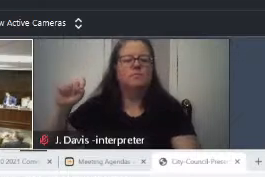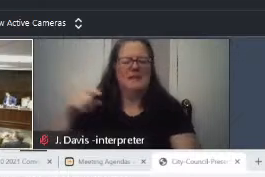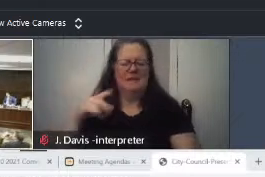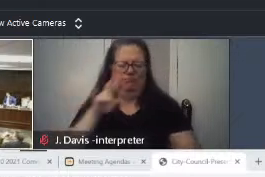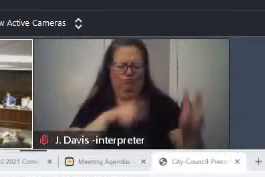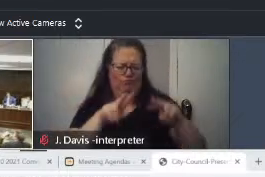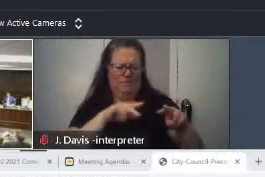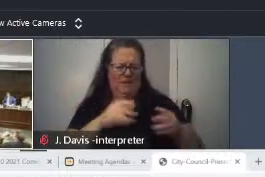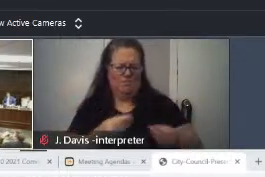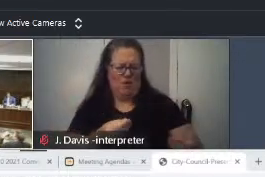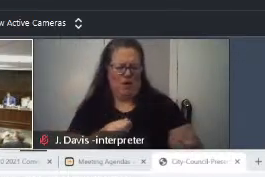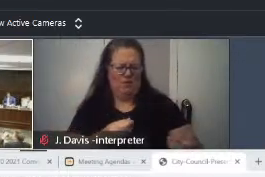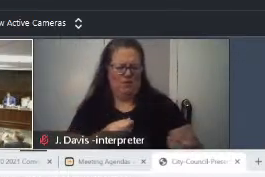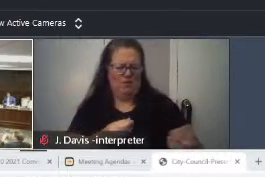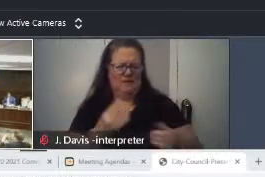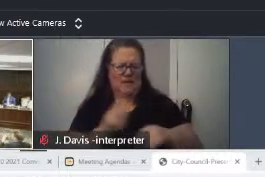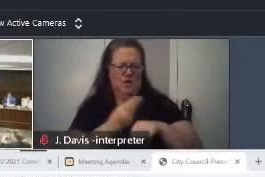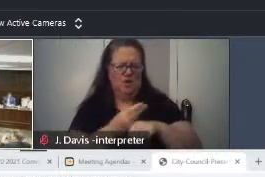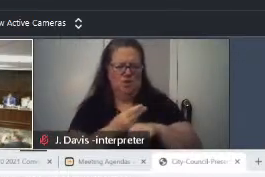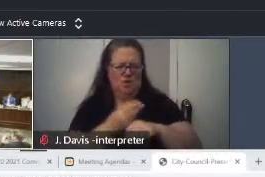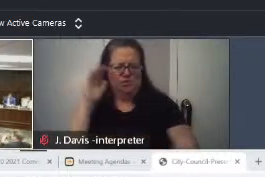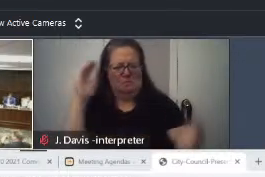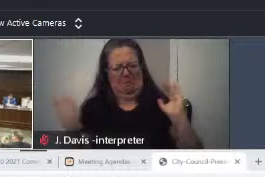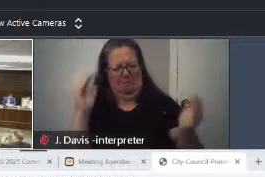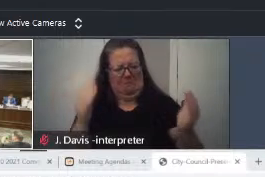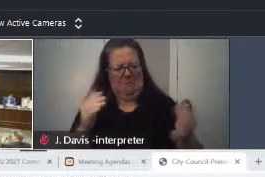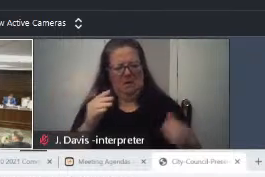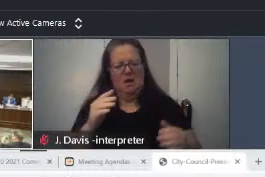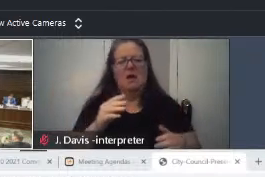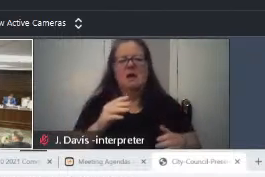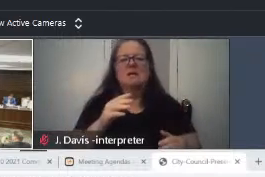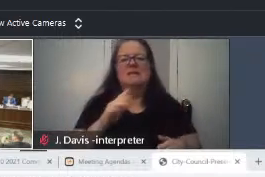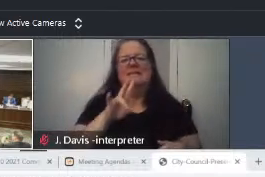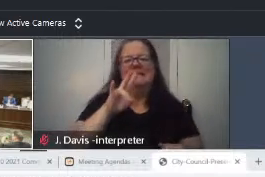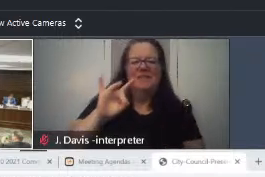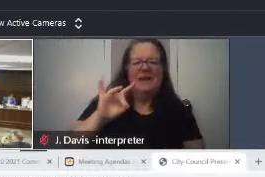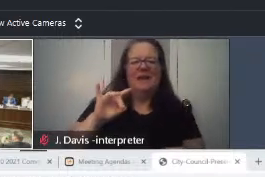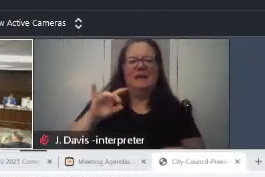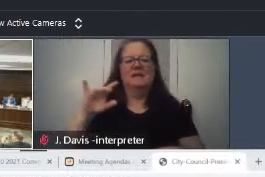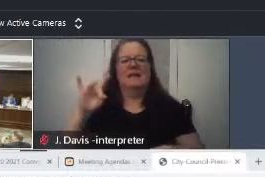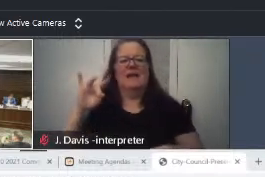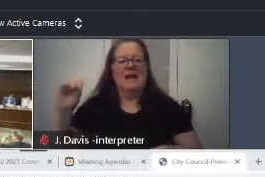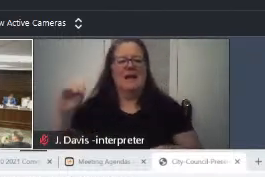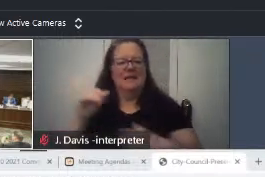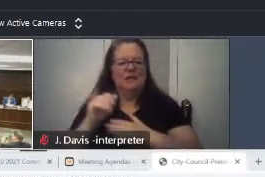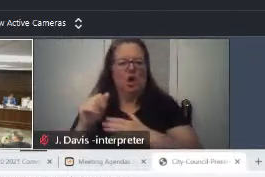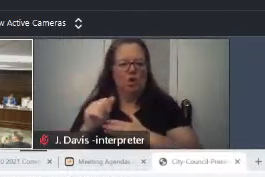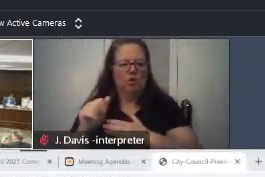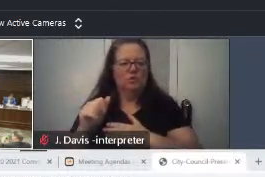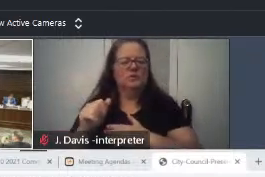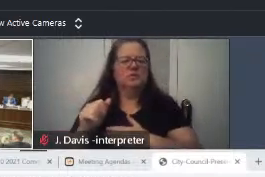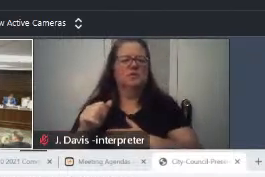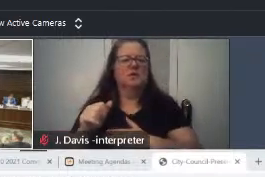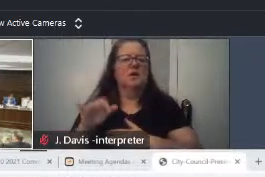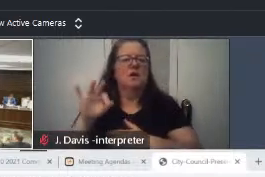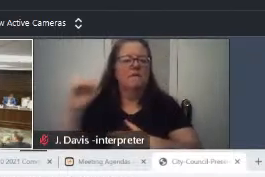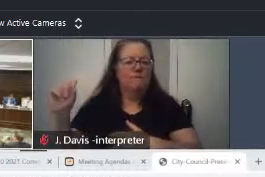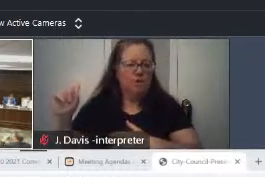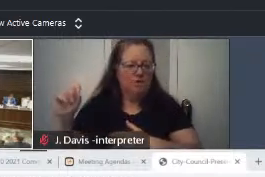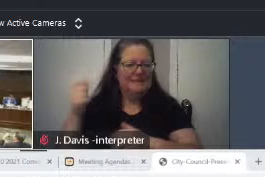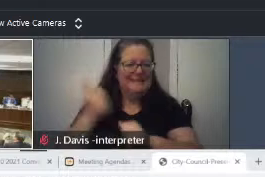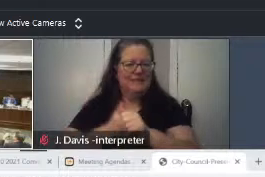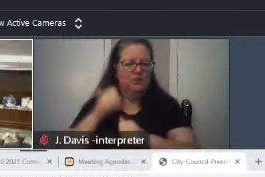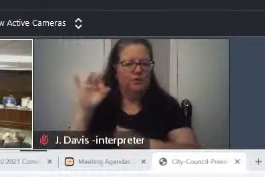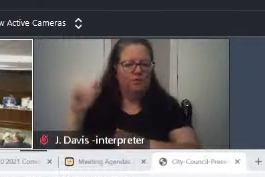all the properties that were $78 and $80 a month or $80 a foot were way